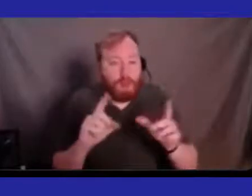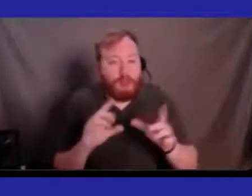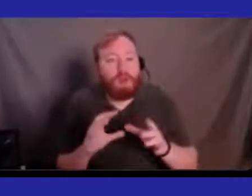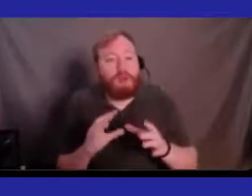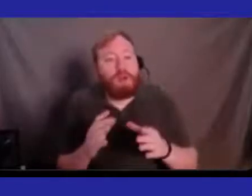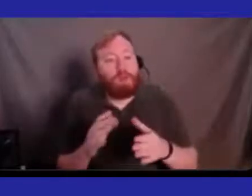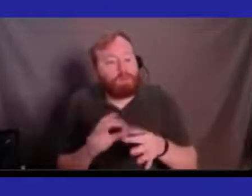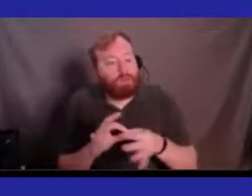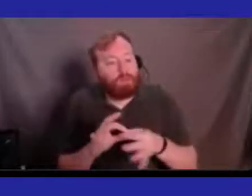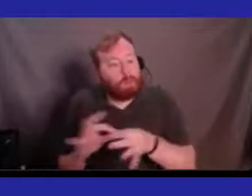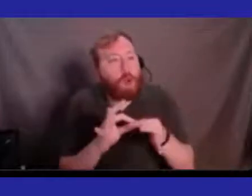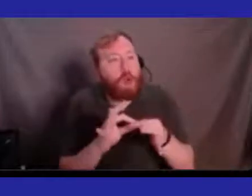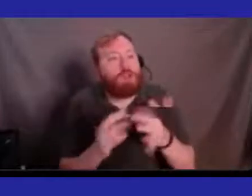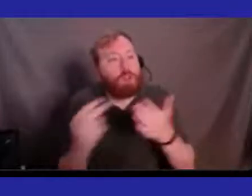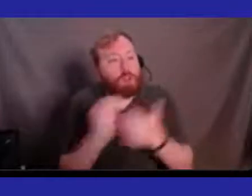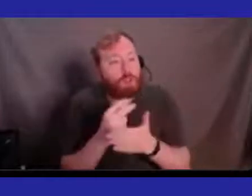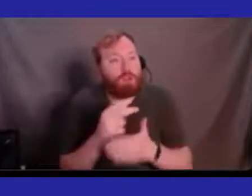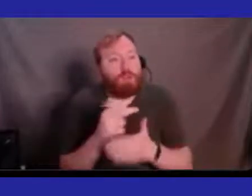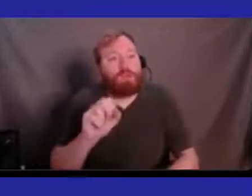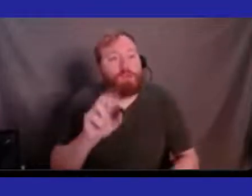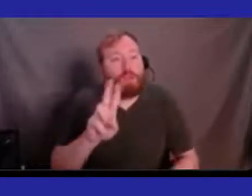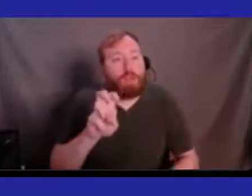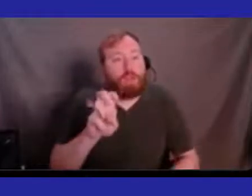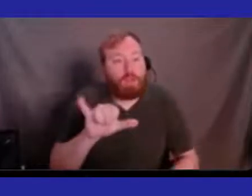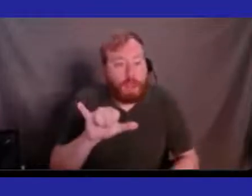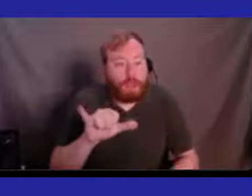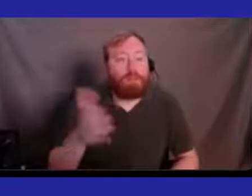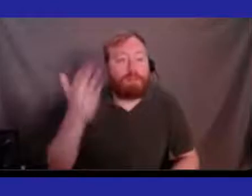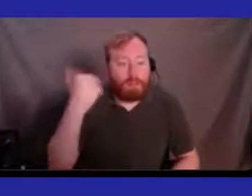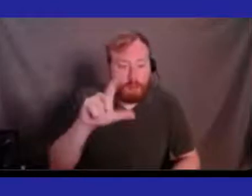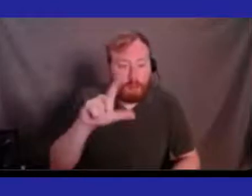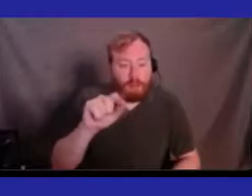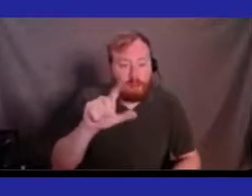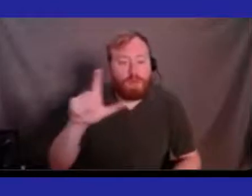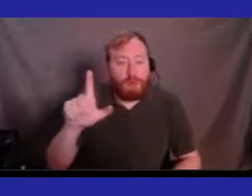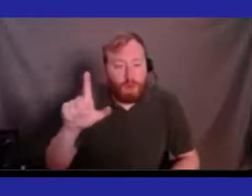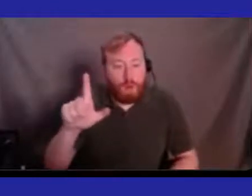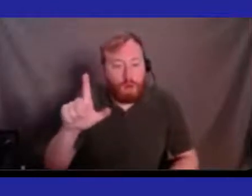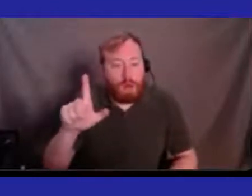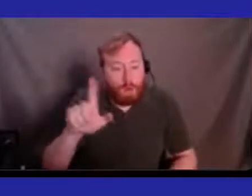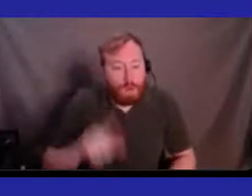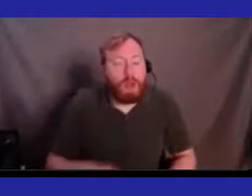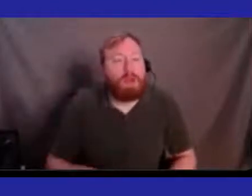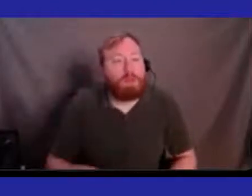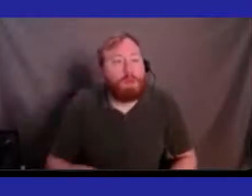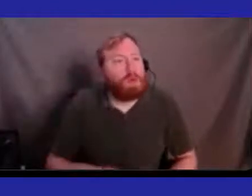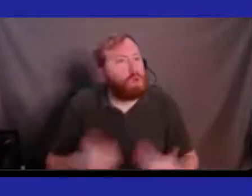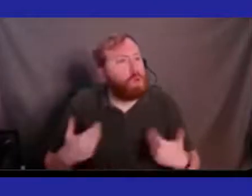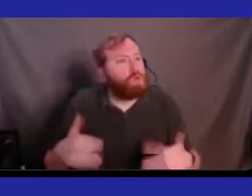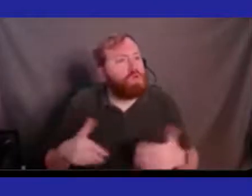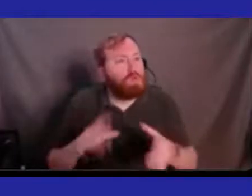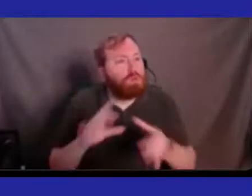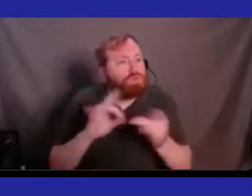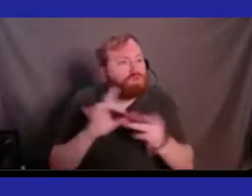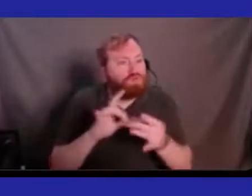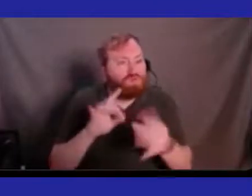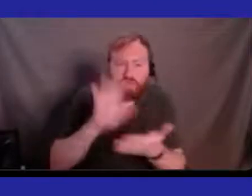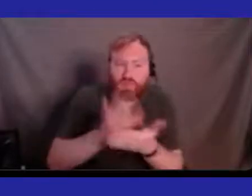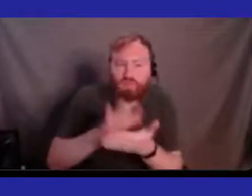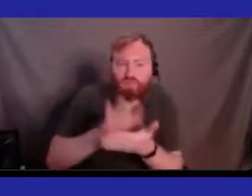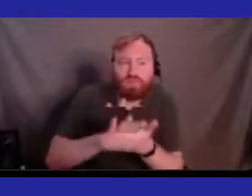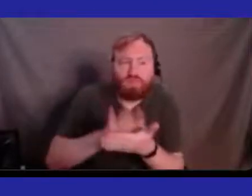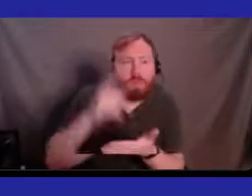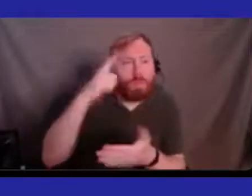2021. The surveyors were complimentary of the staff and great work happening at